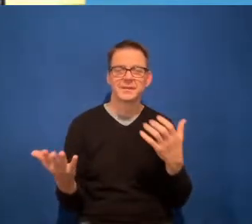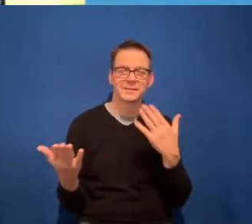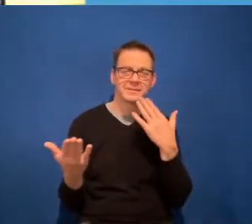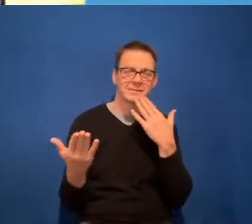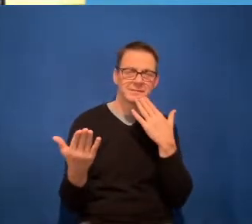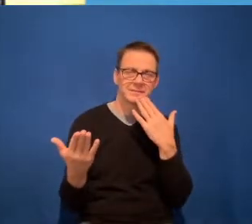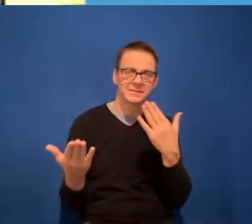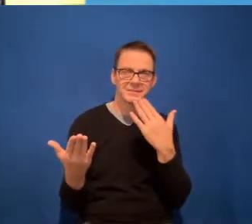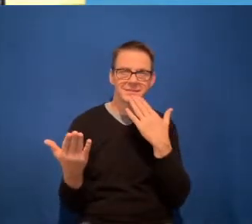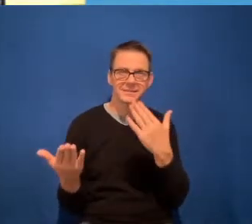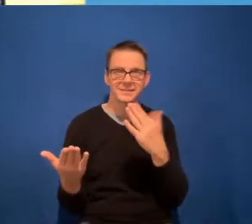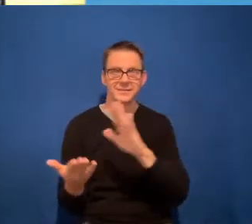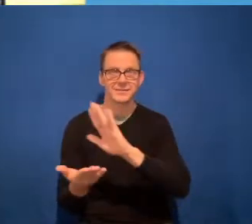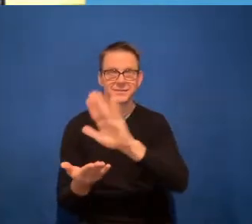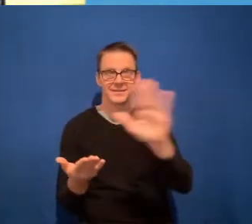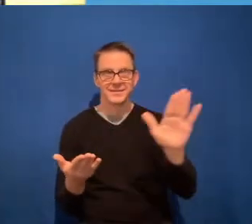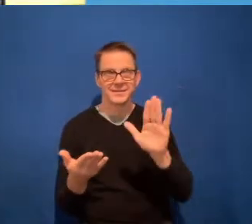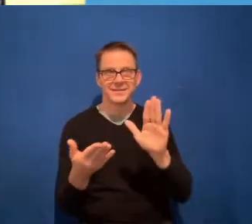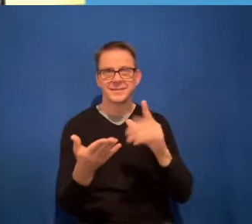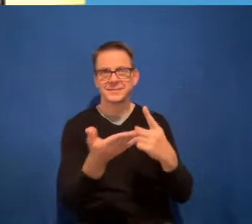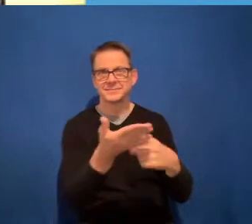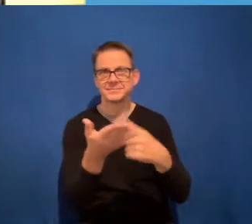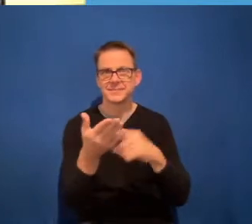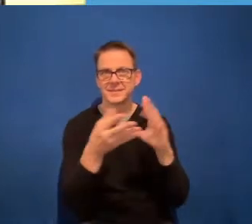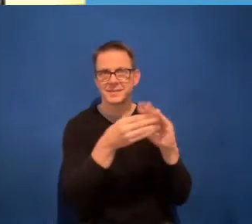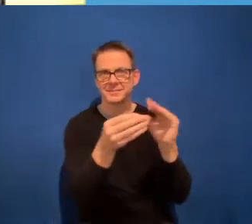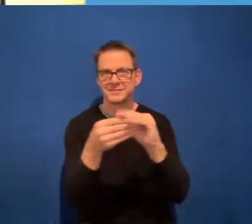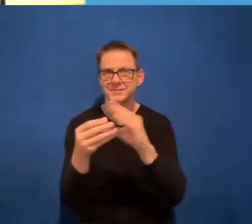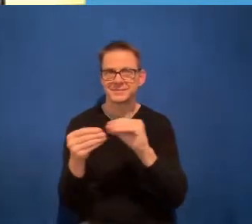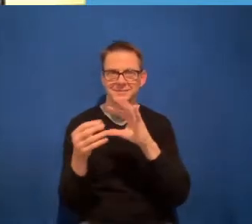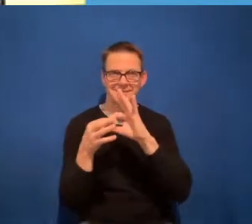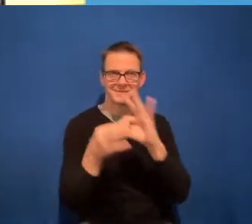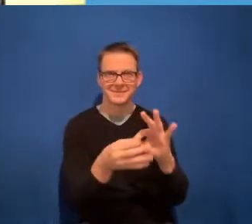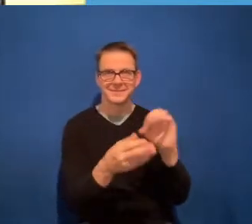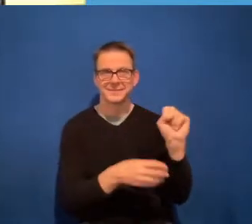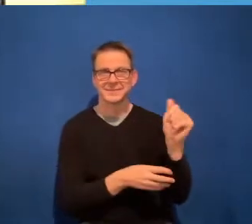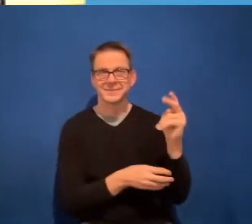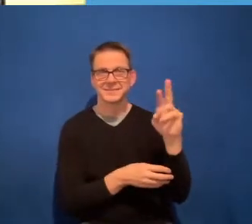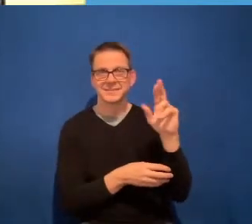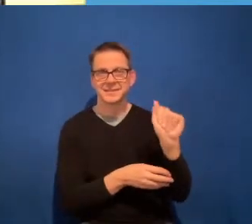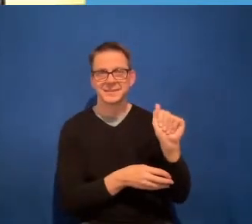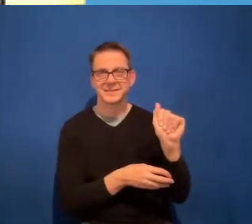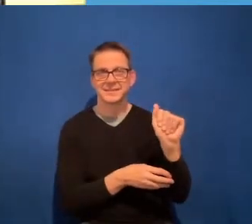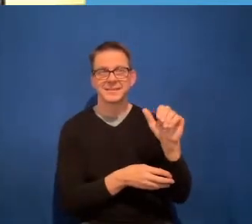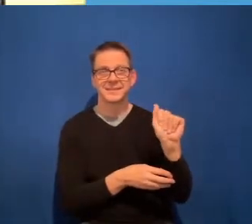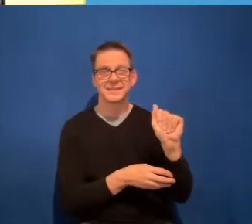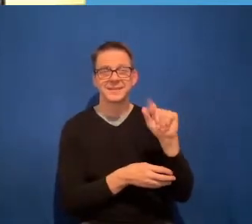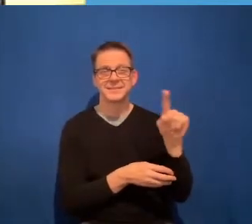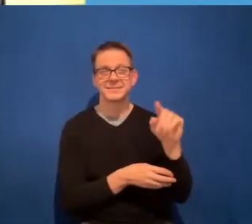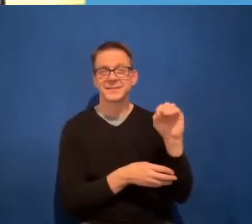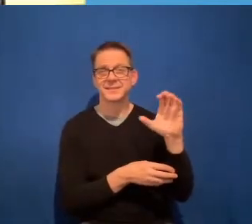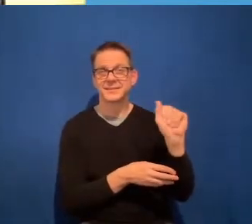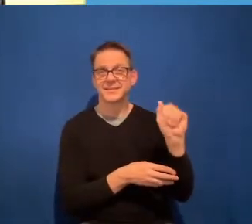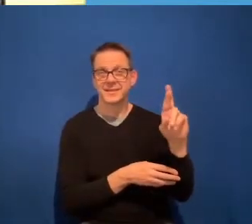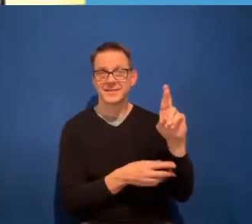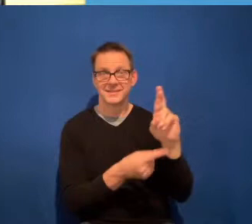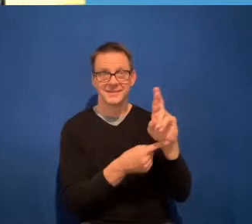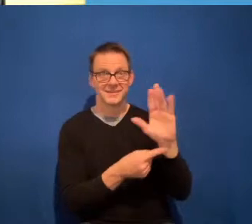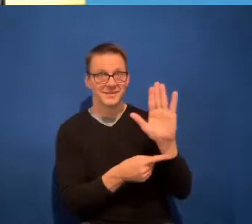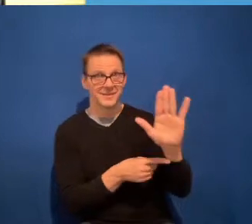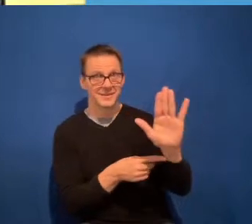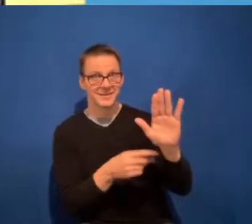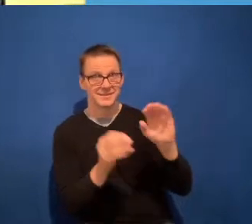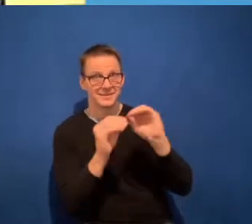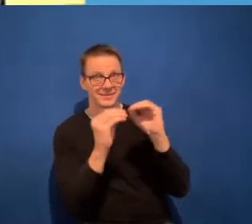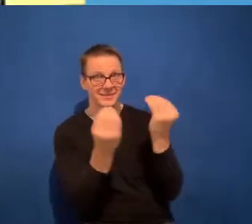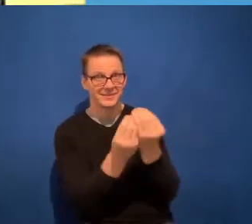all the statements about that, and that Sandra Azocar and her organization exists on the planet, because I just think it's so important that we support